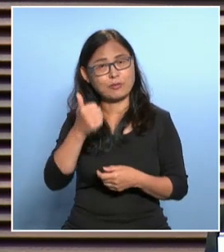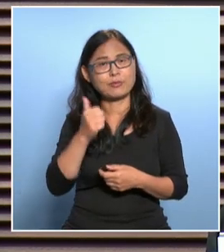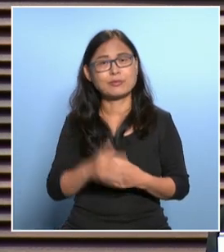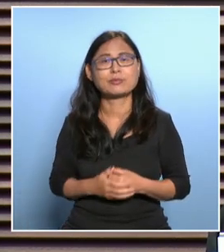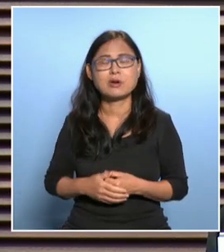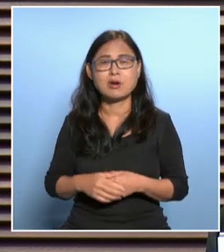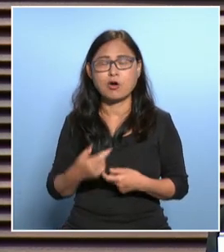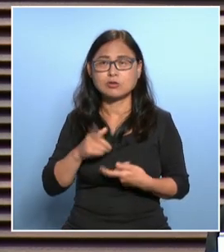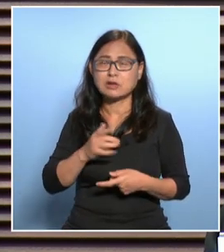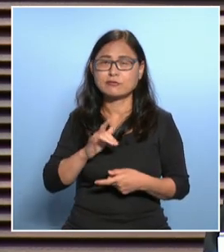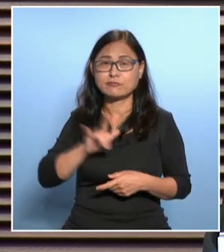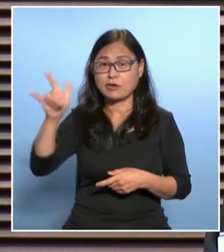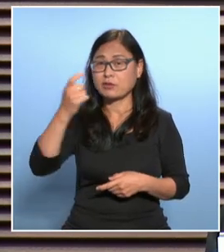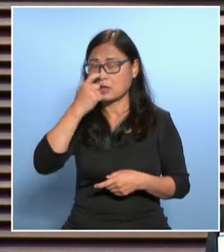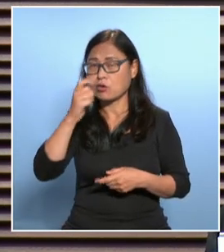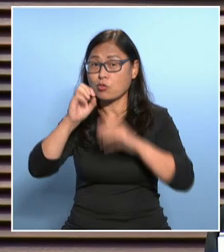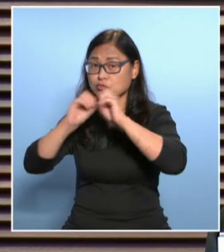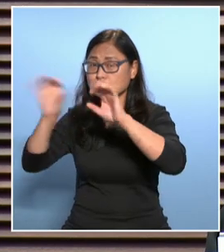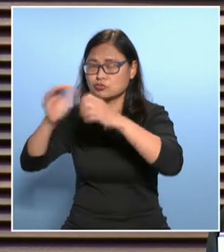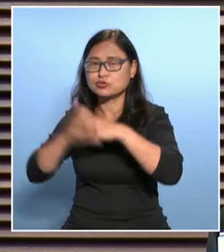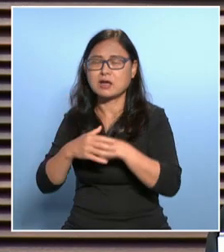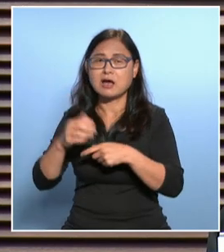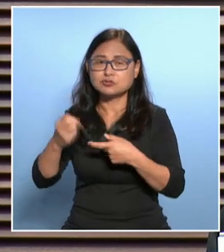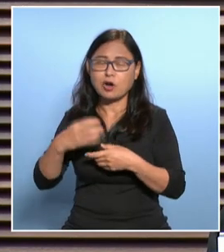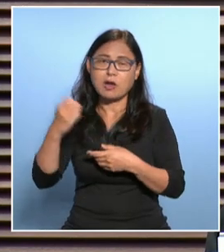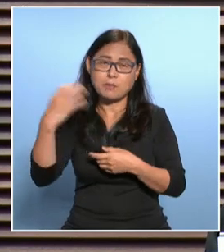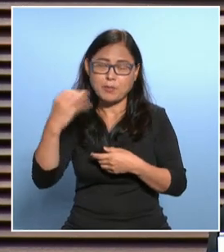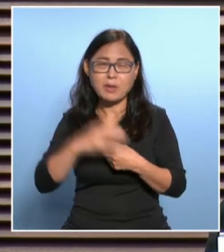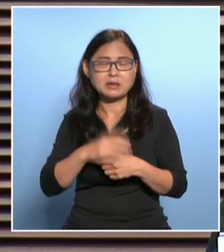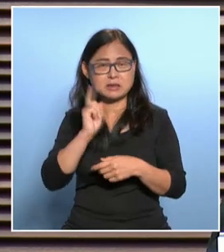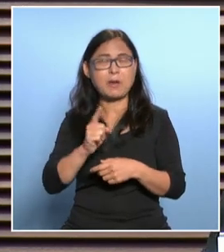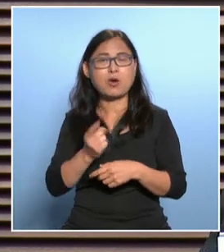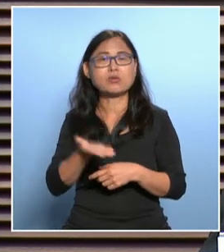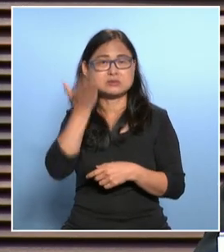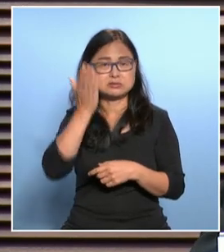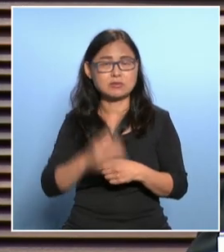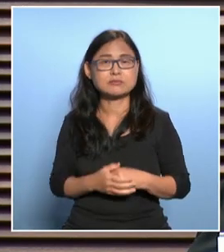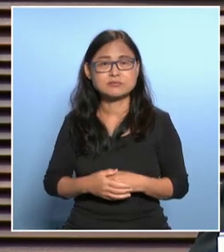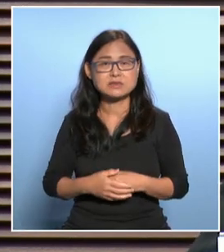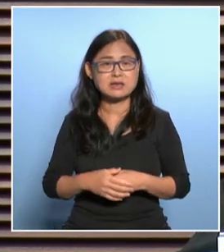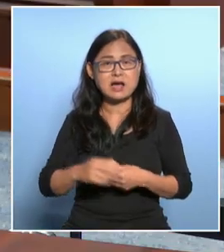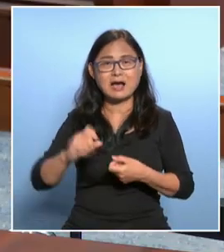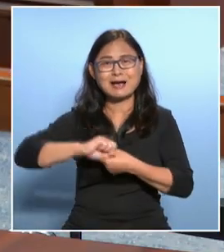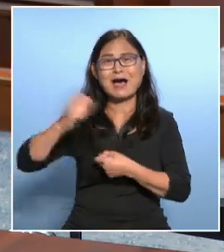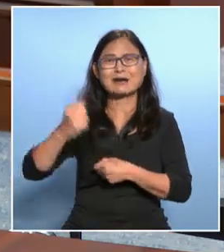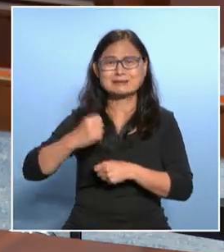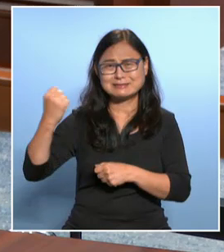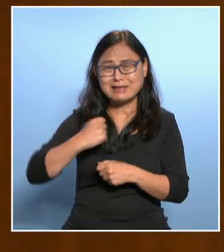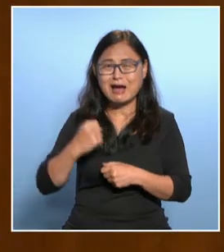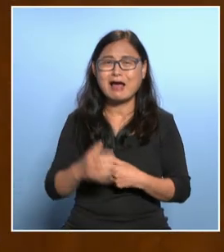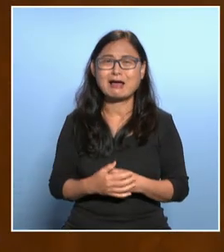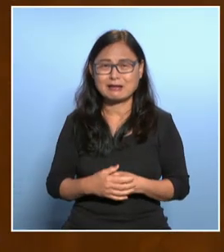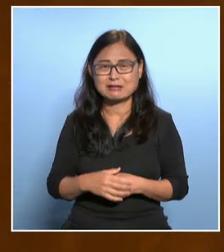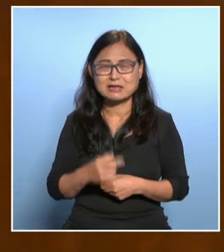According to our latest inquiries, the response has been quite positive. When we visited